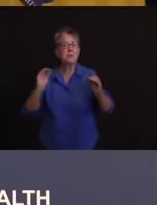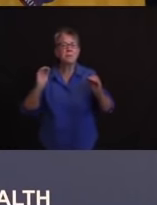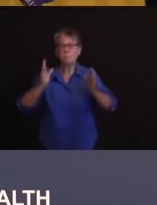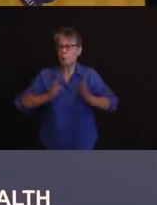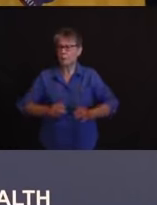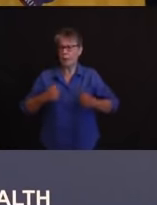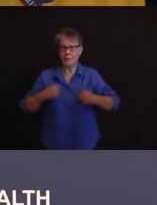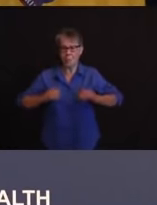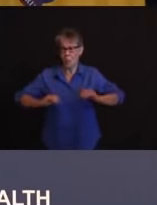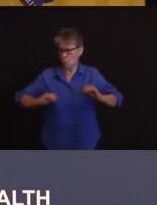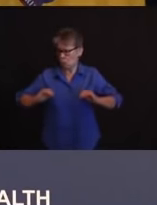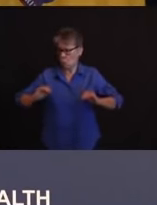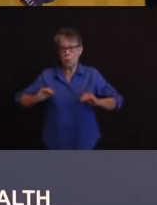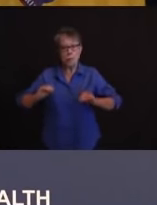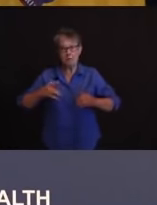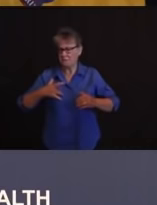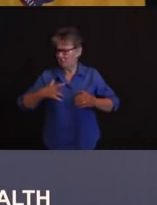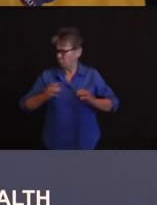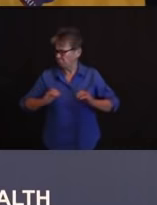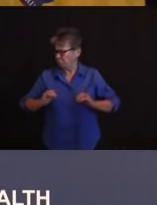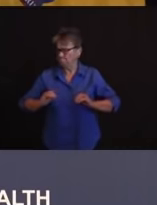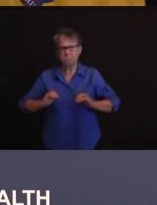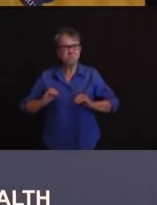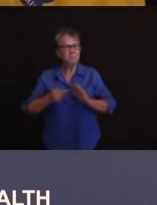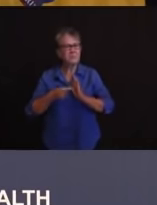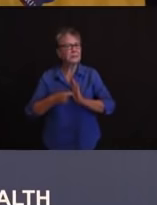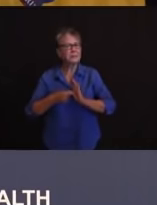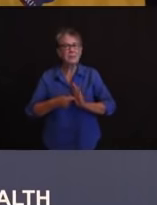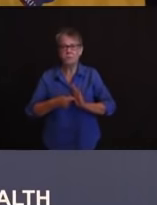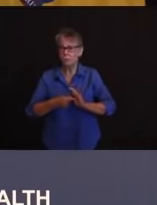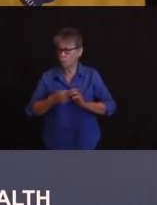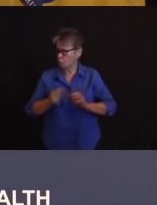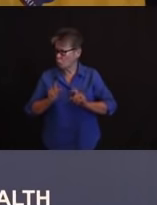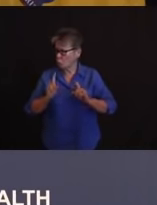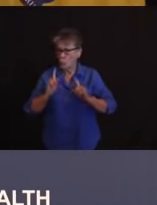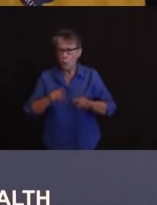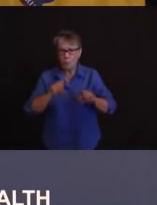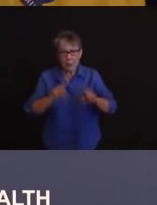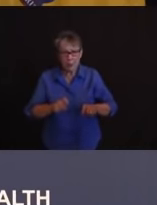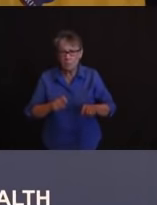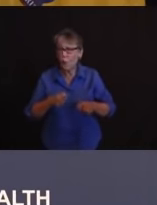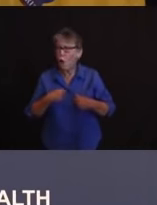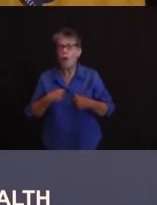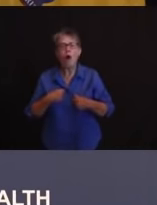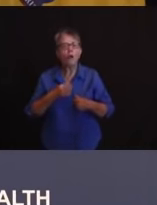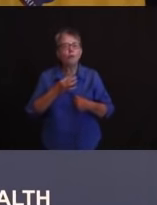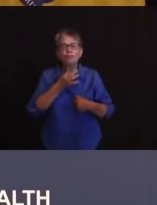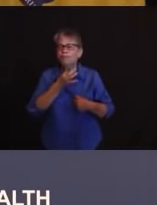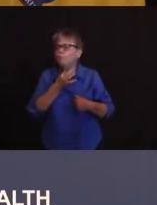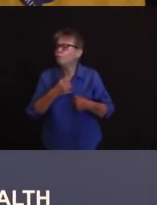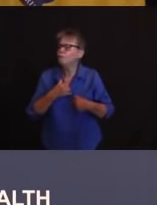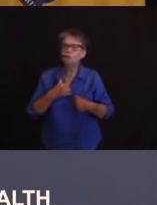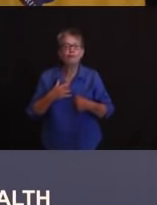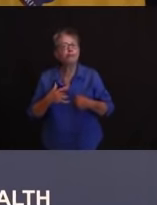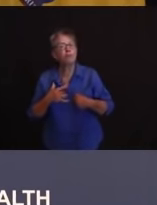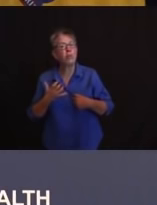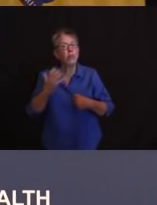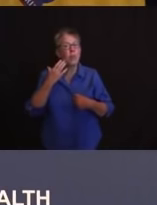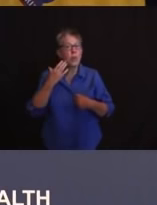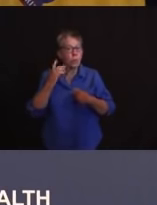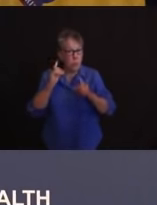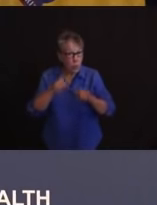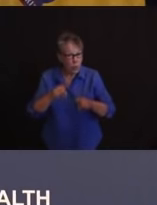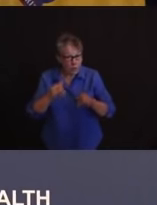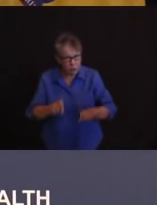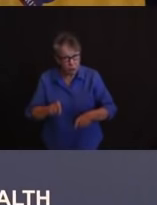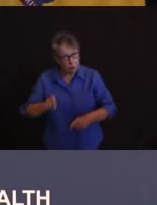or, are curious about what's going on? Should people get tested twice? Could you explain why it is